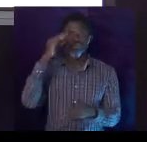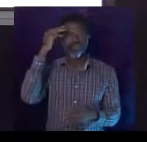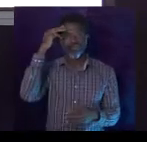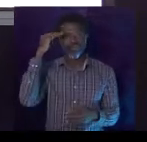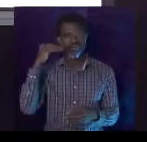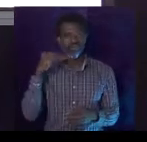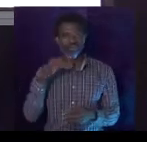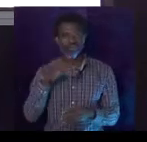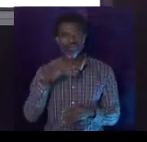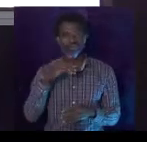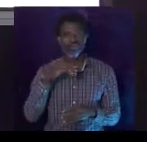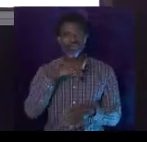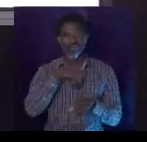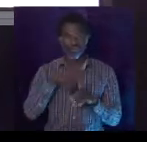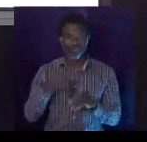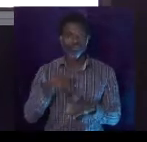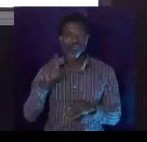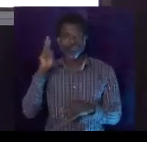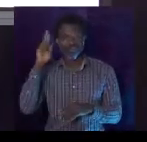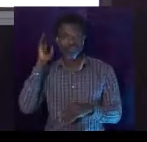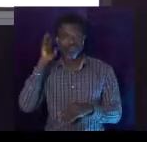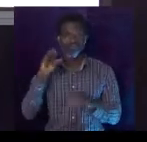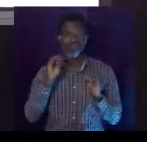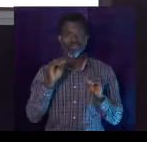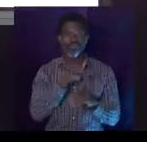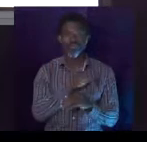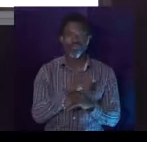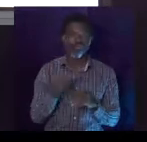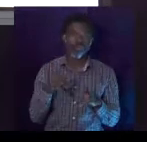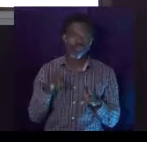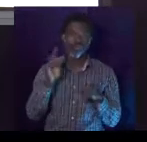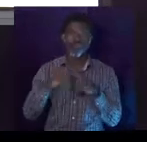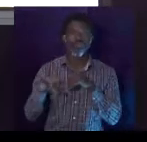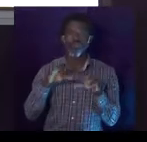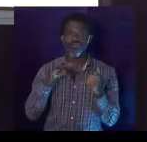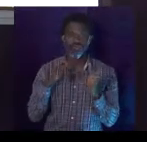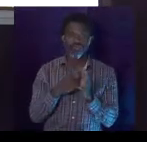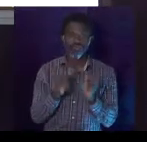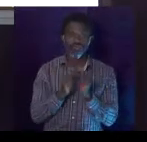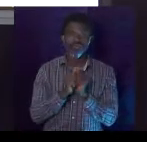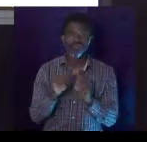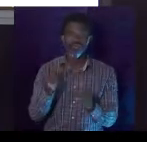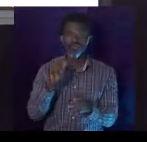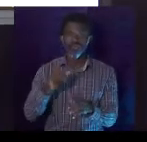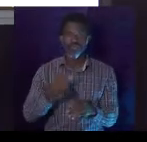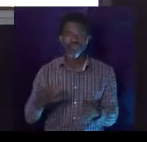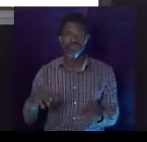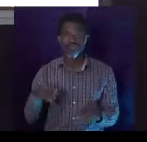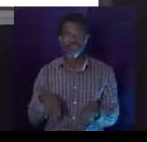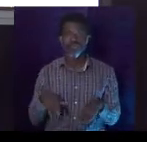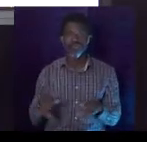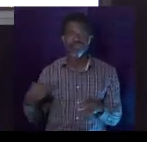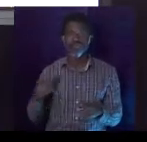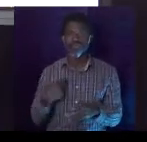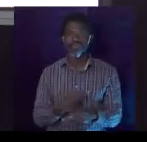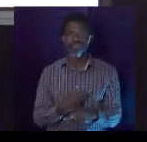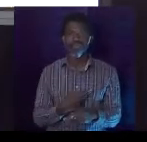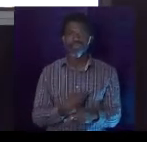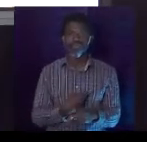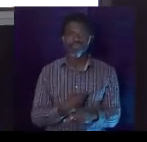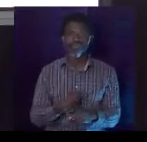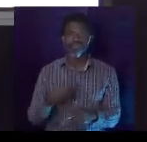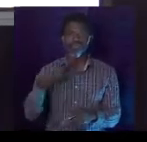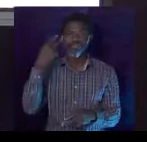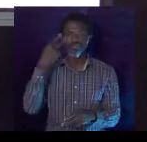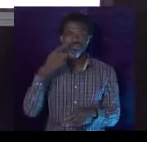trick that will help you to square numbers that end with 5 without even having to write anything down. Let's see how